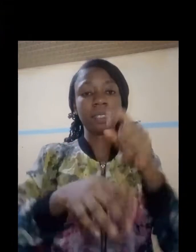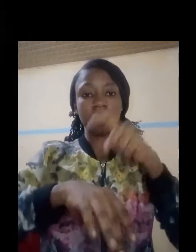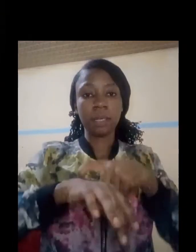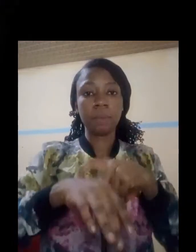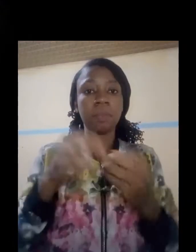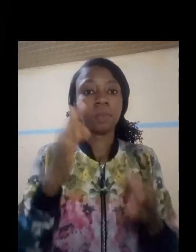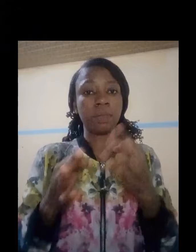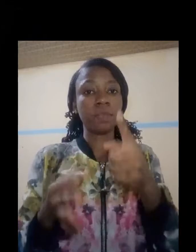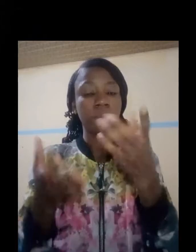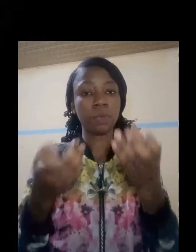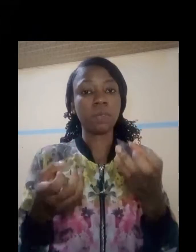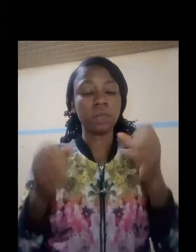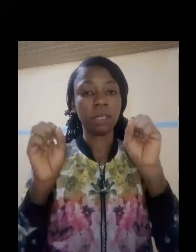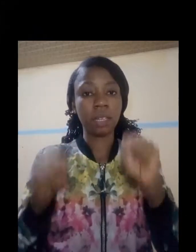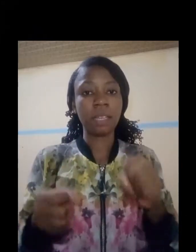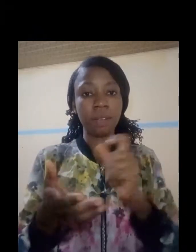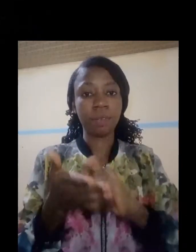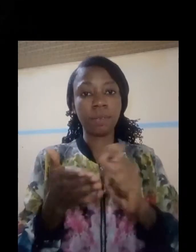you can write us on